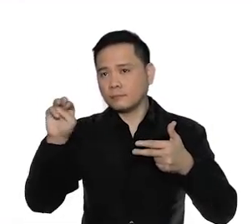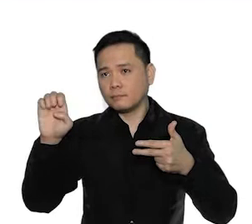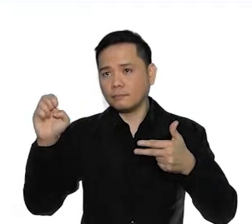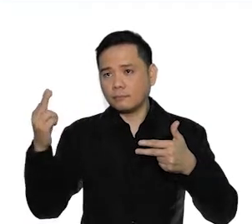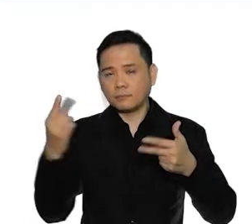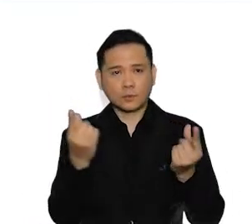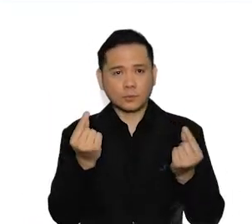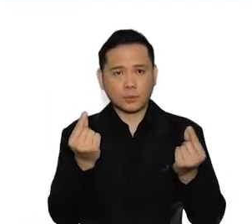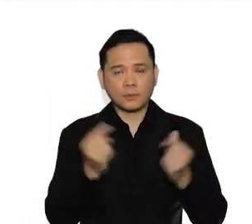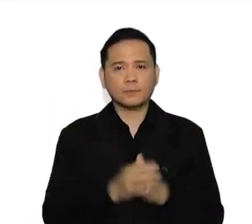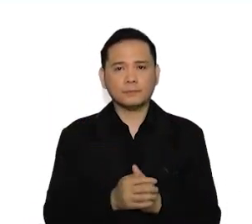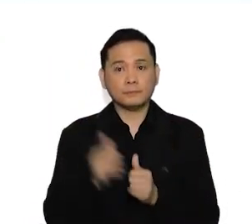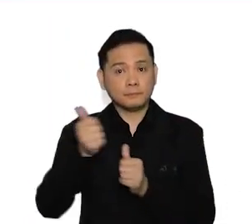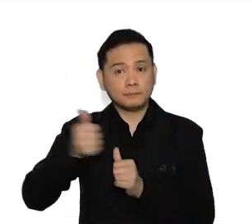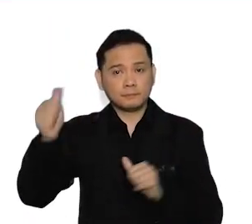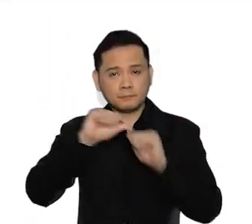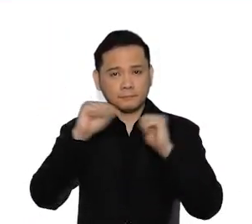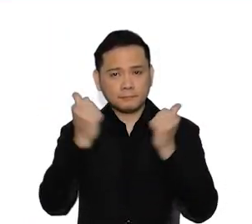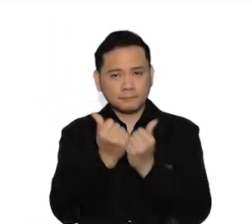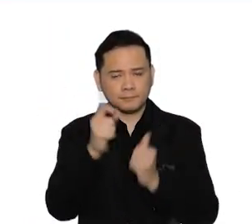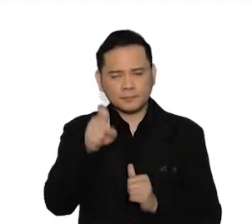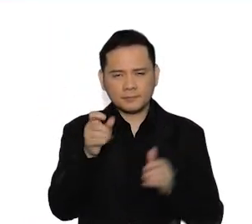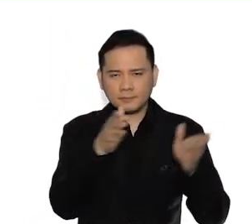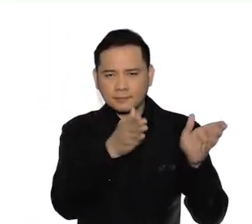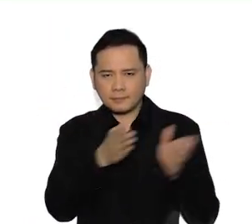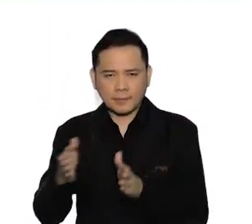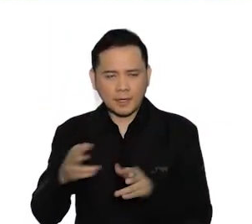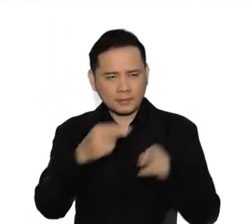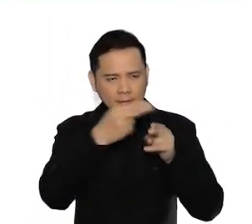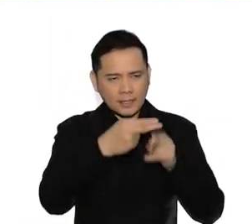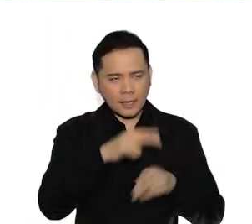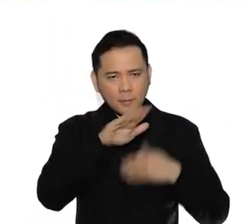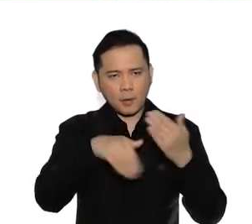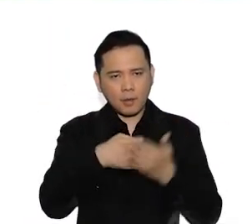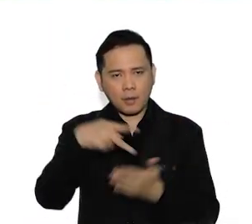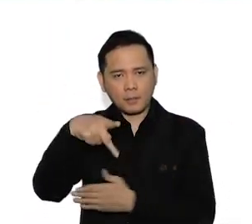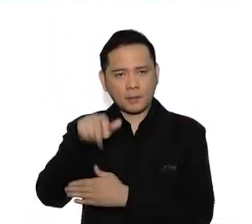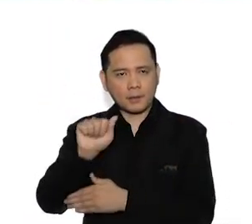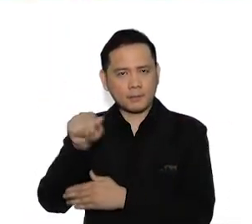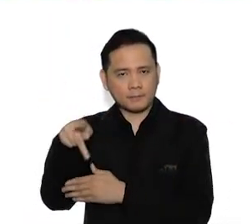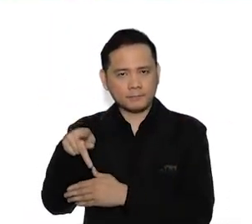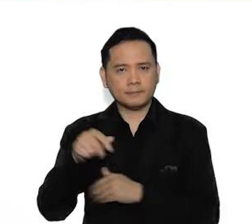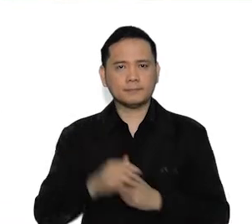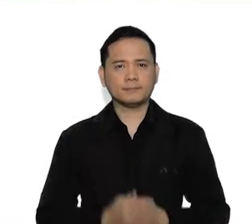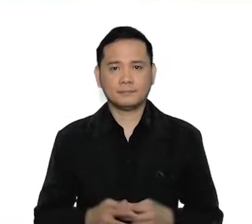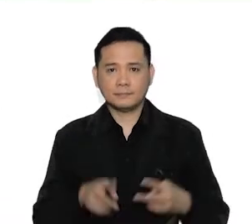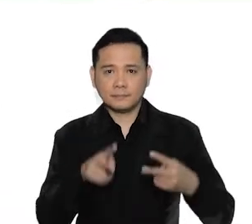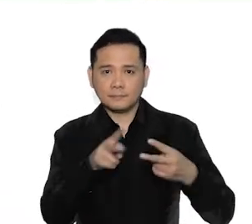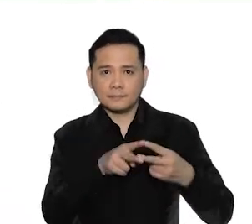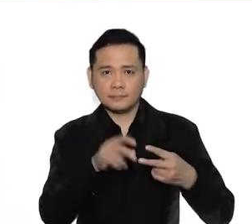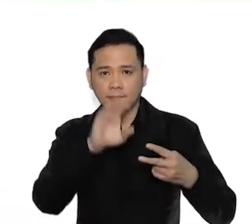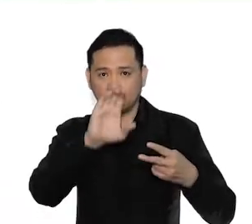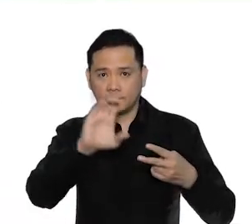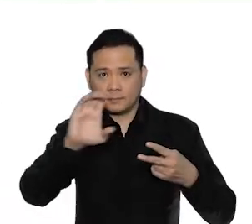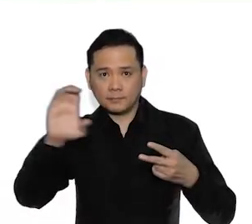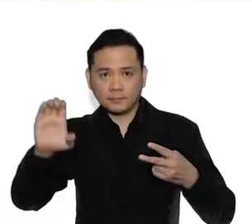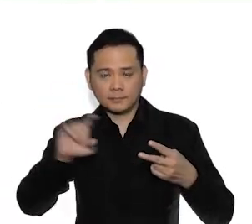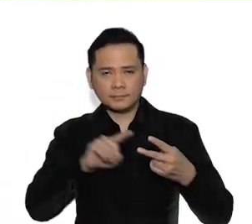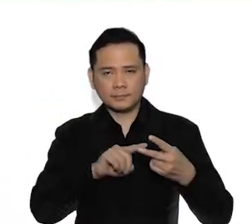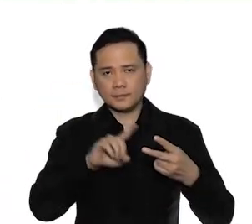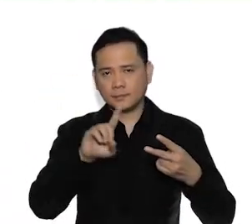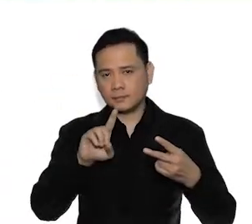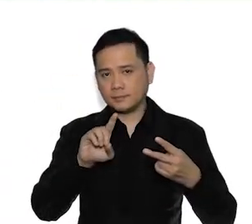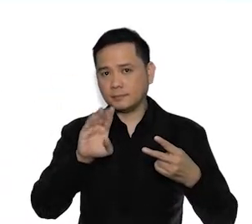November to March, agencies must plan and identify their climate change-related PAPs. The CCC